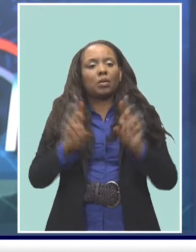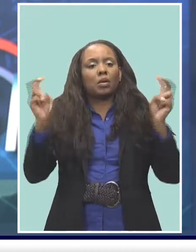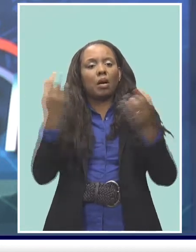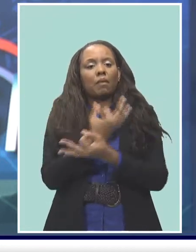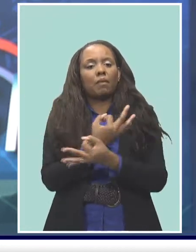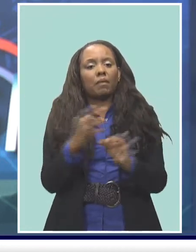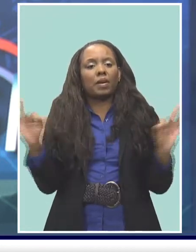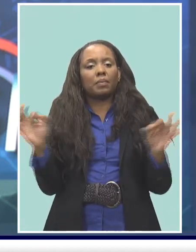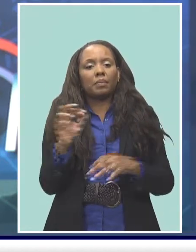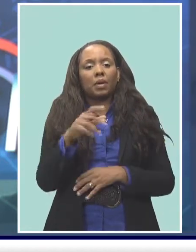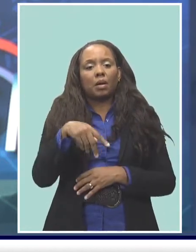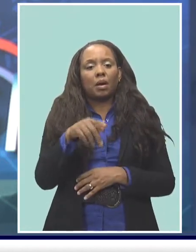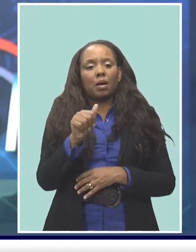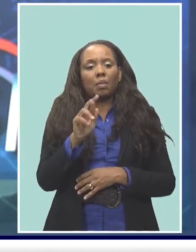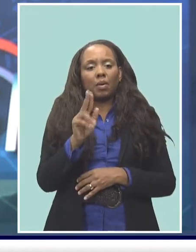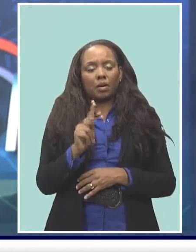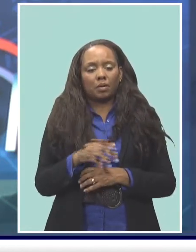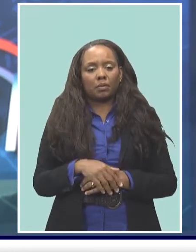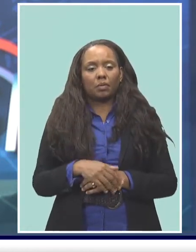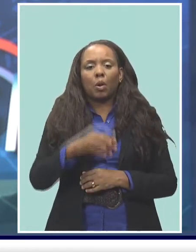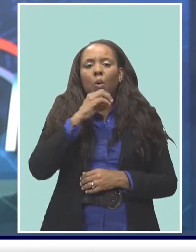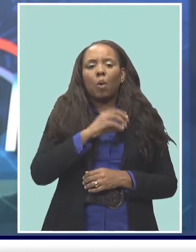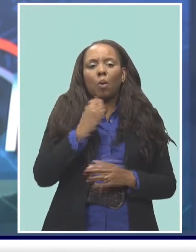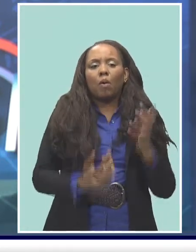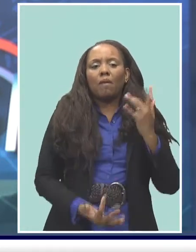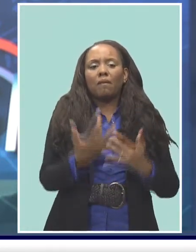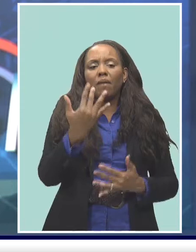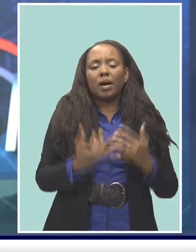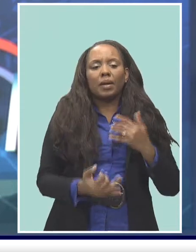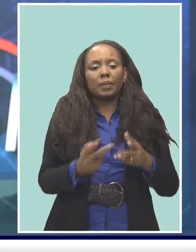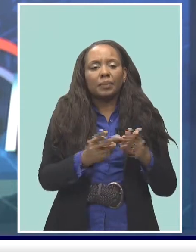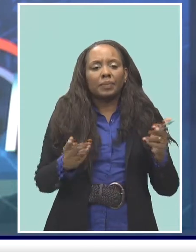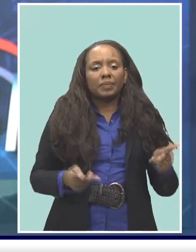old National Insurance Building and the old fire station on Probin Street